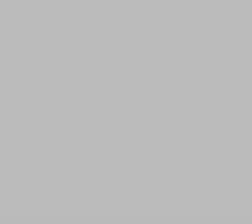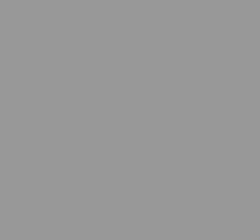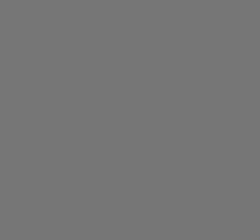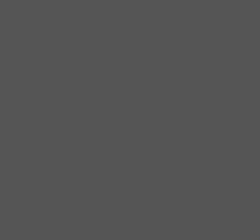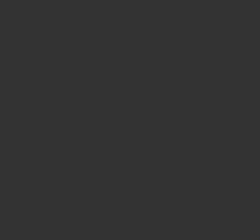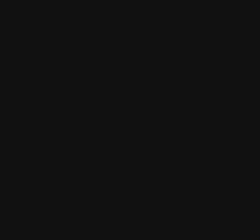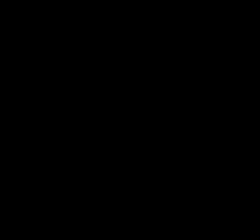y